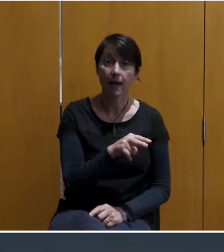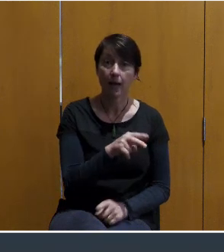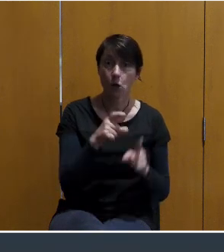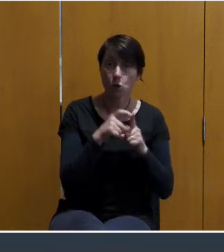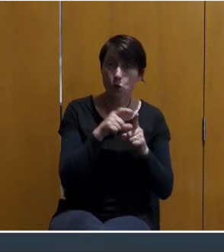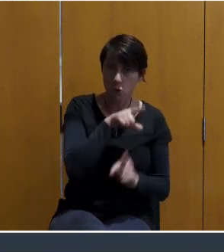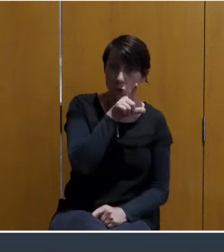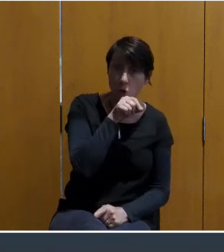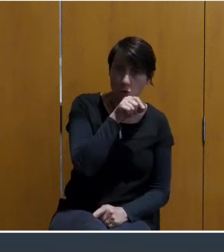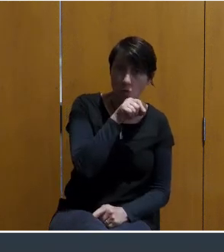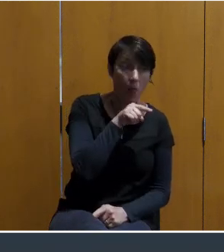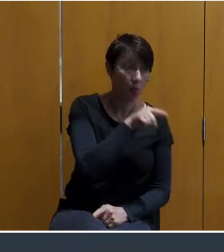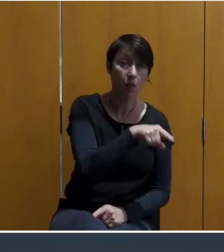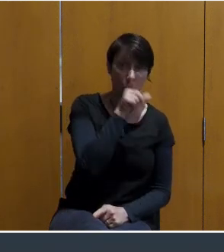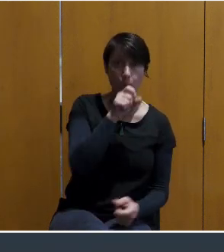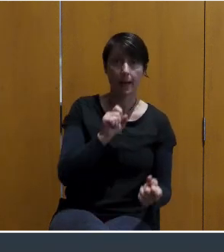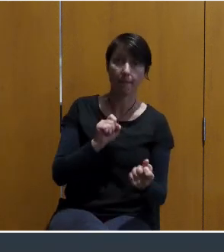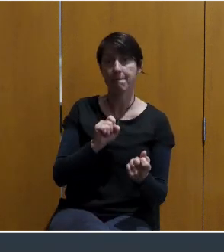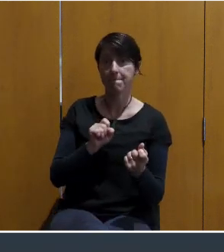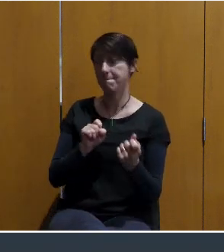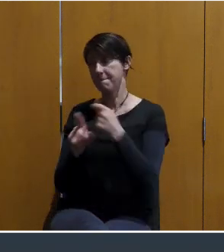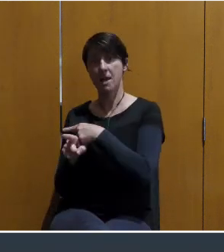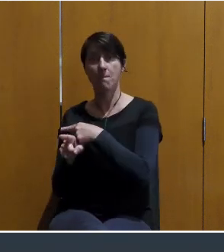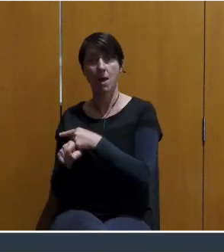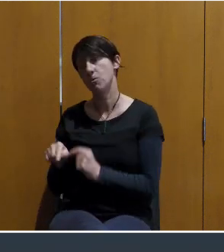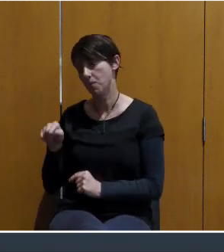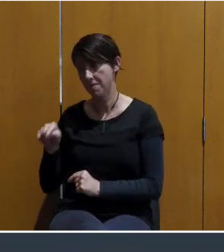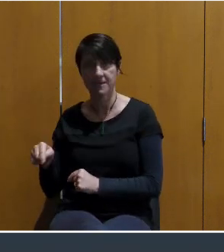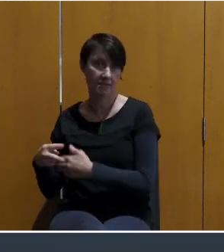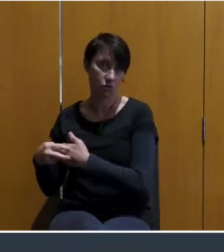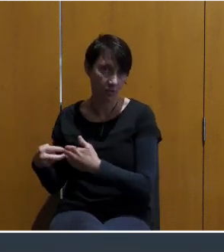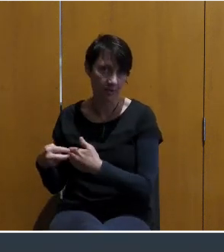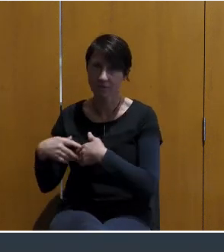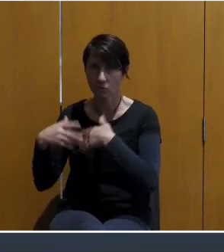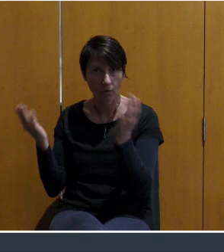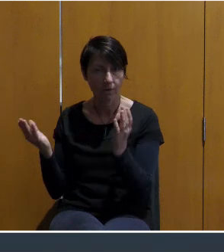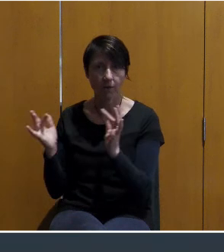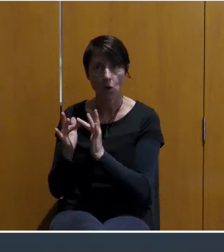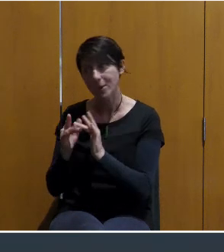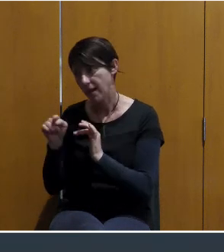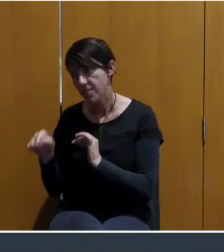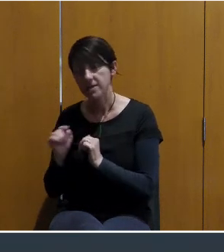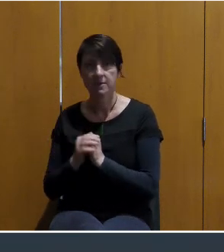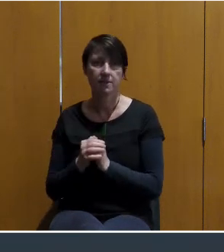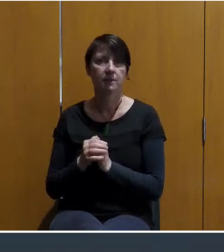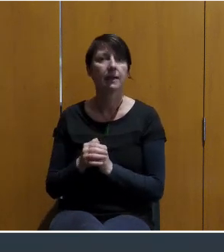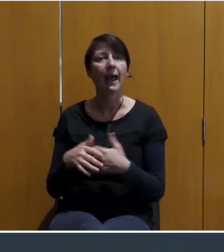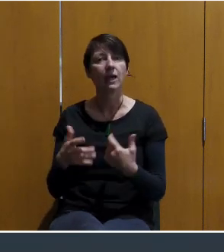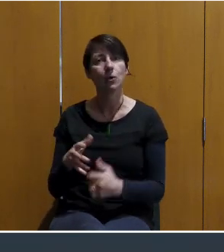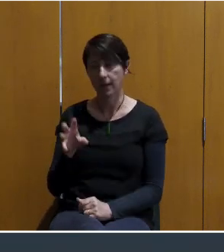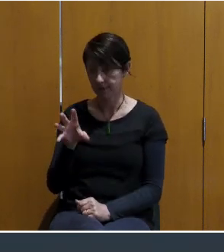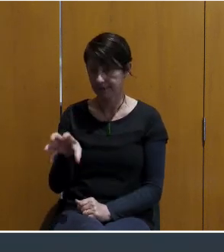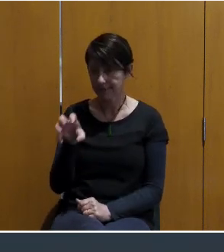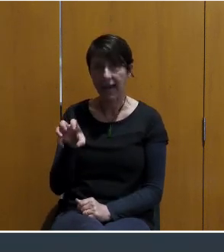but without preempting the review, my experience is that the signs themselves need to be really simple. Yeah,